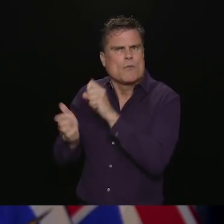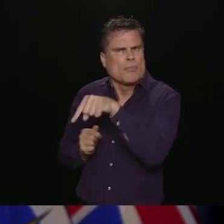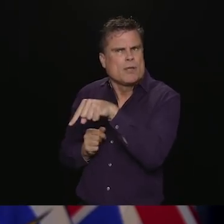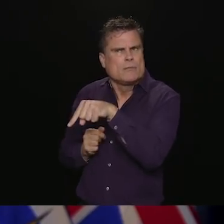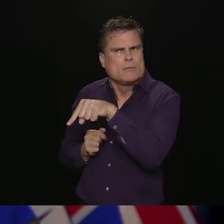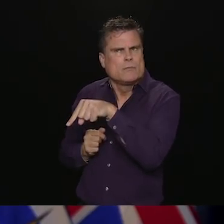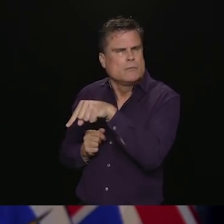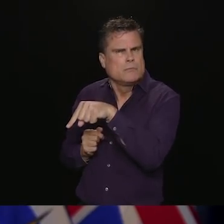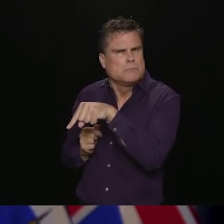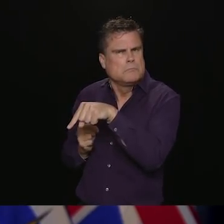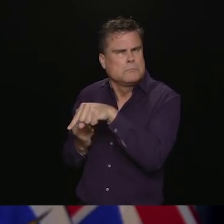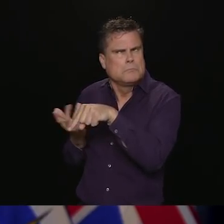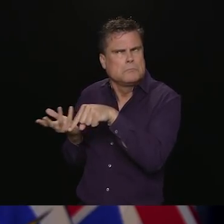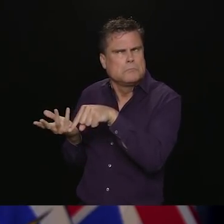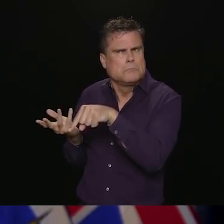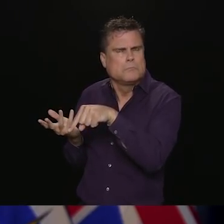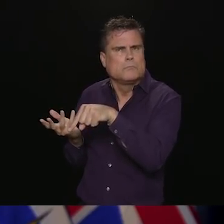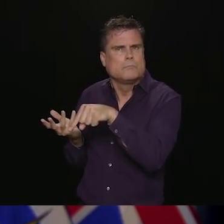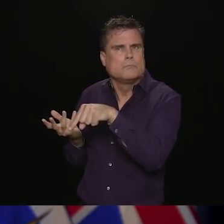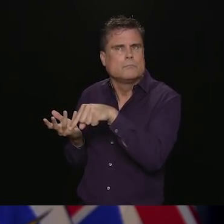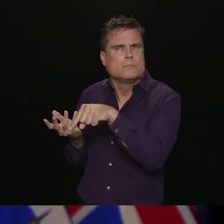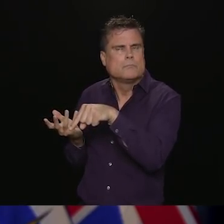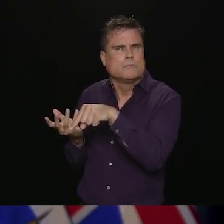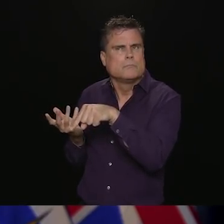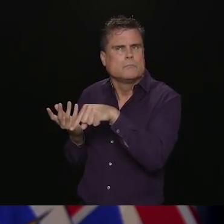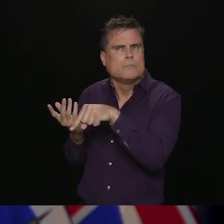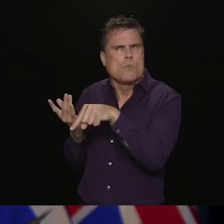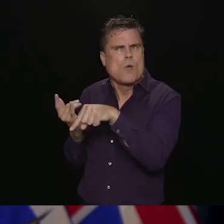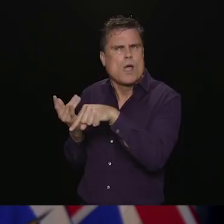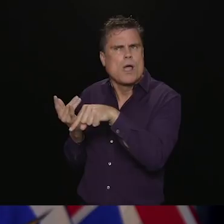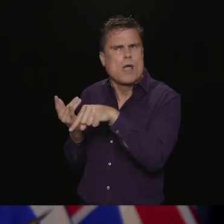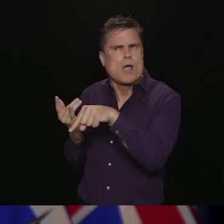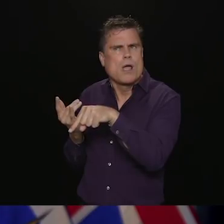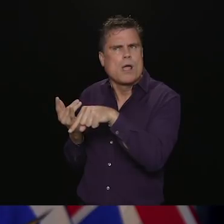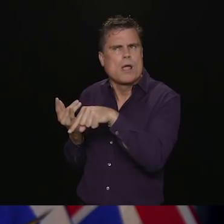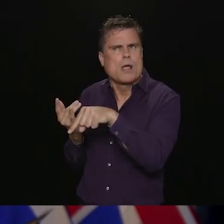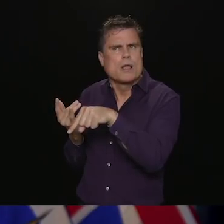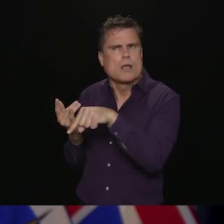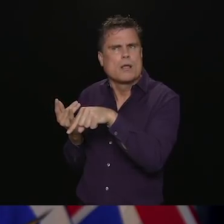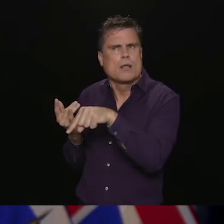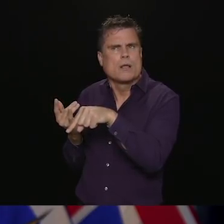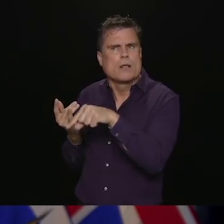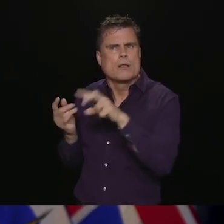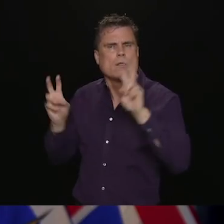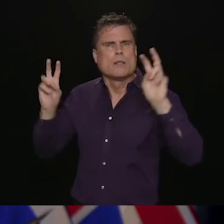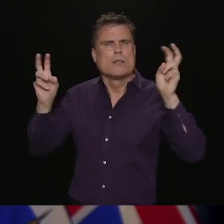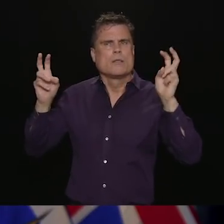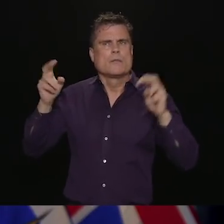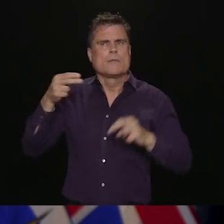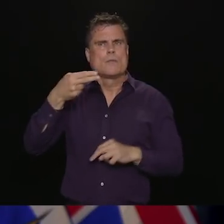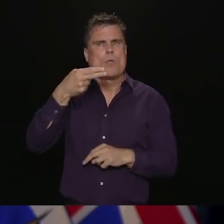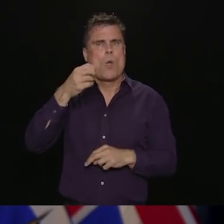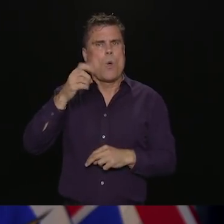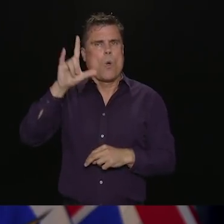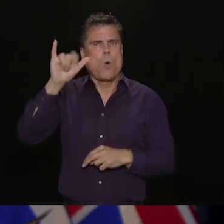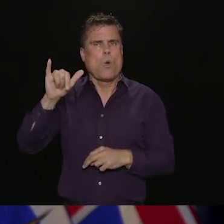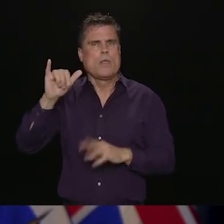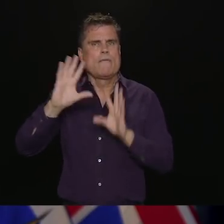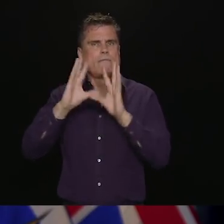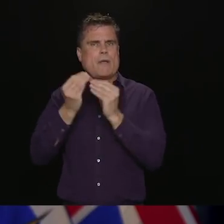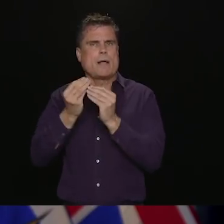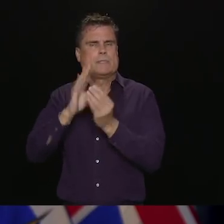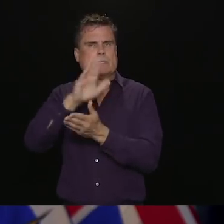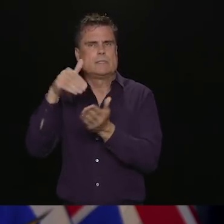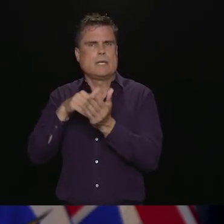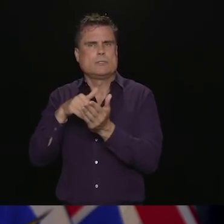Family completed its single-site staffing plan? And can you confirm that this outbreak happened in a dementia wing? I'm not aware